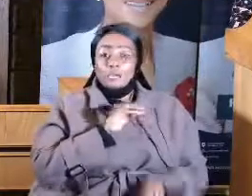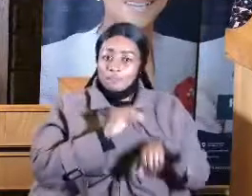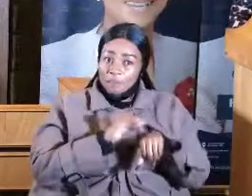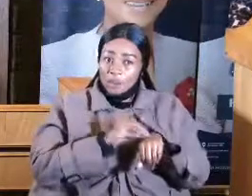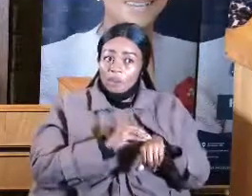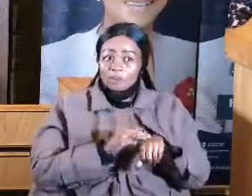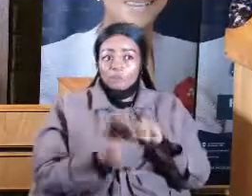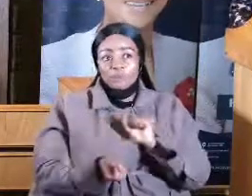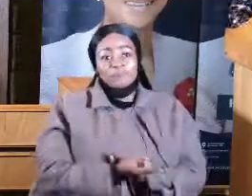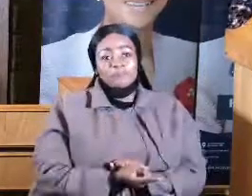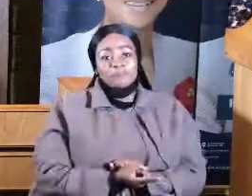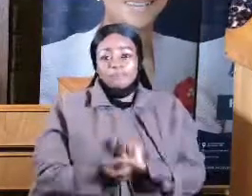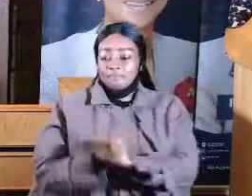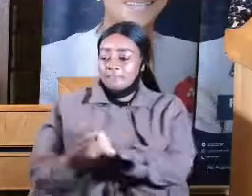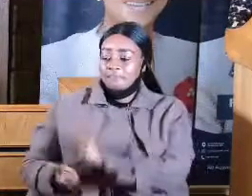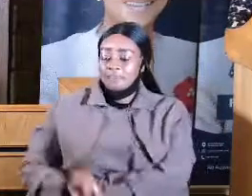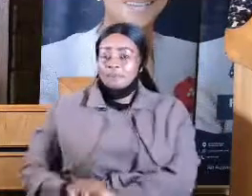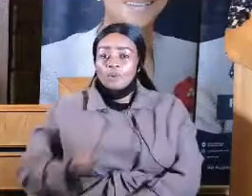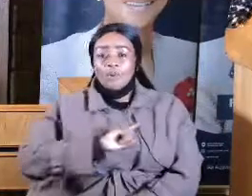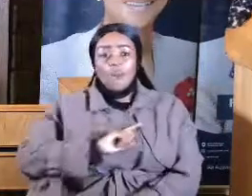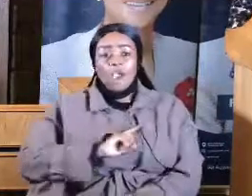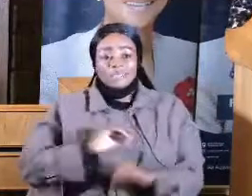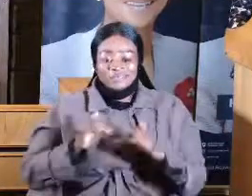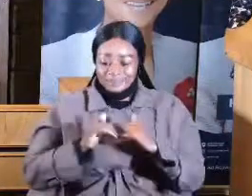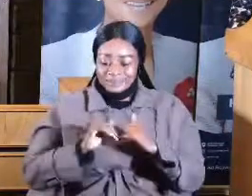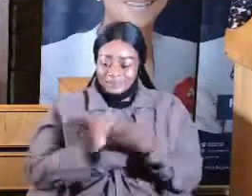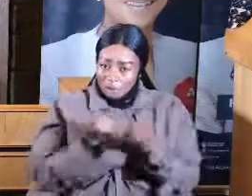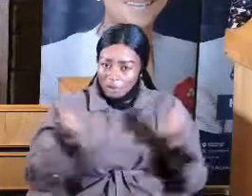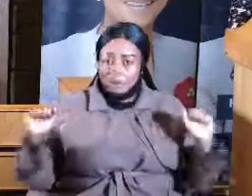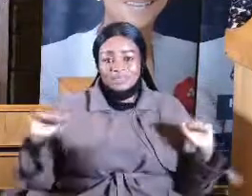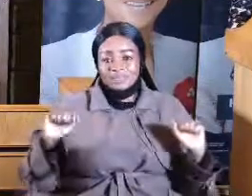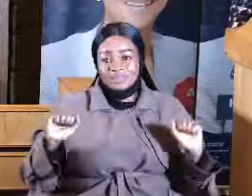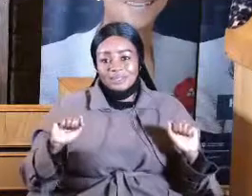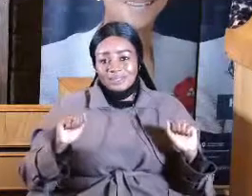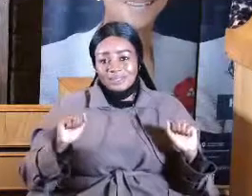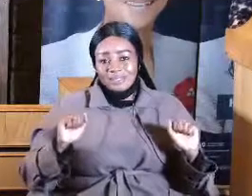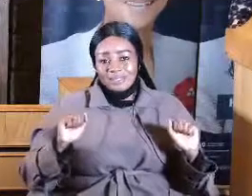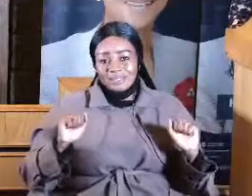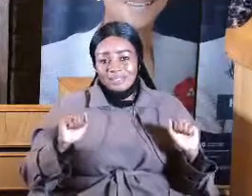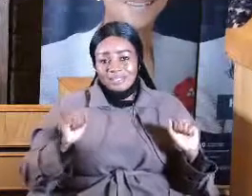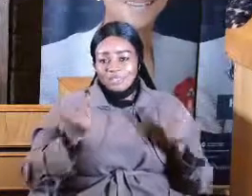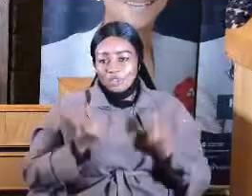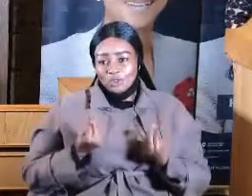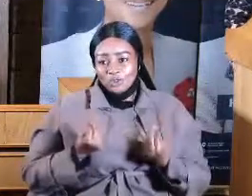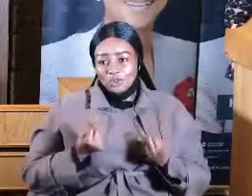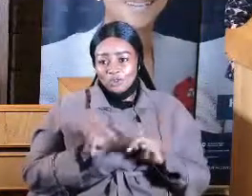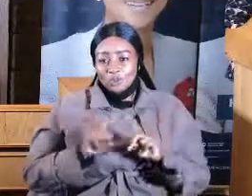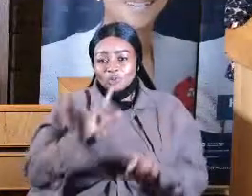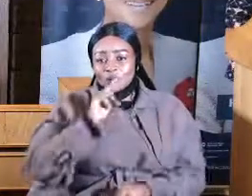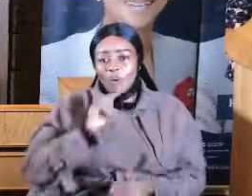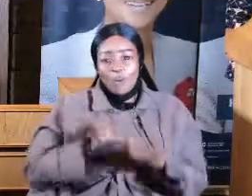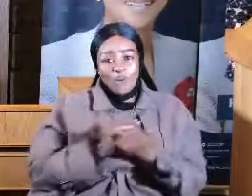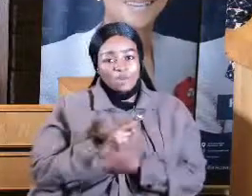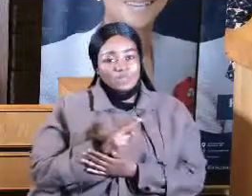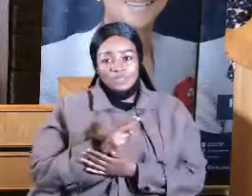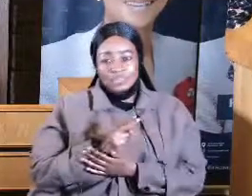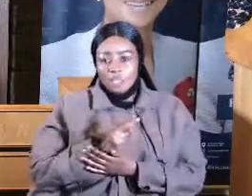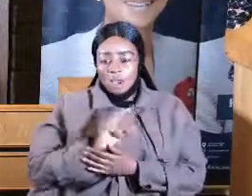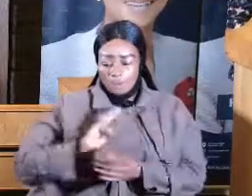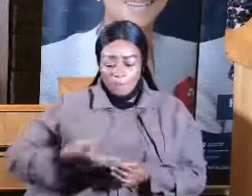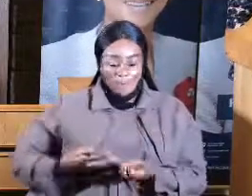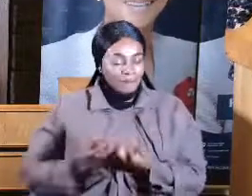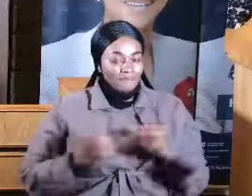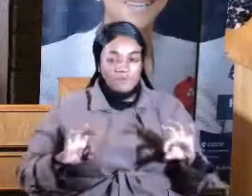sit with, because our democracy is still young and our country is very young in its freedom. And to be honest with you, women are not liberated as